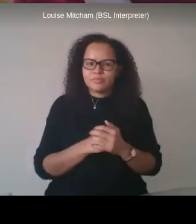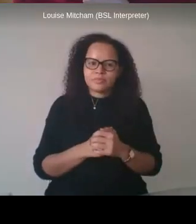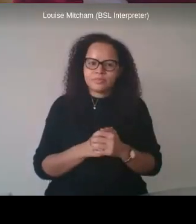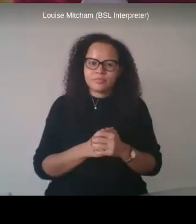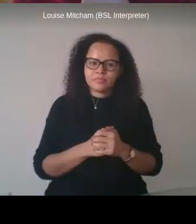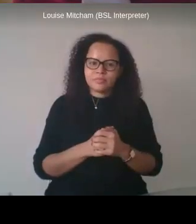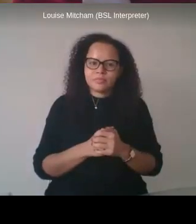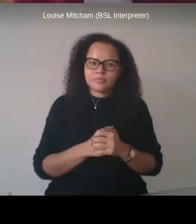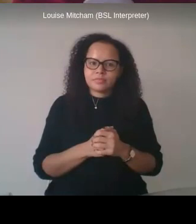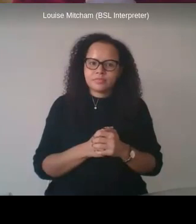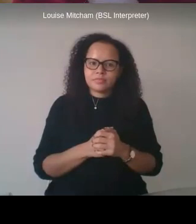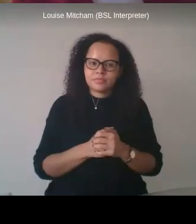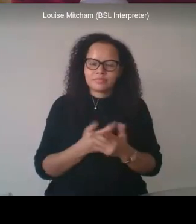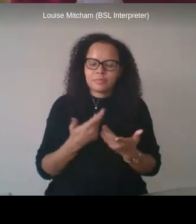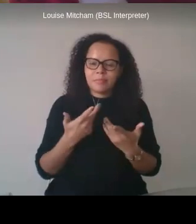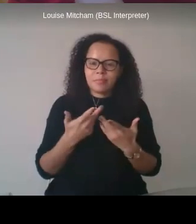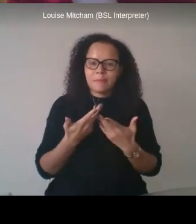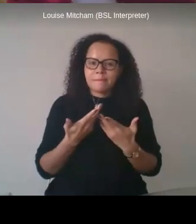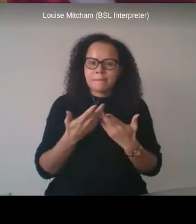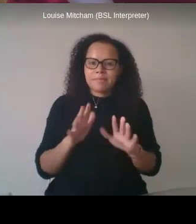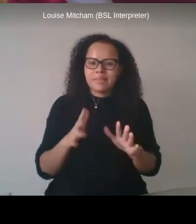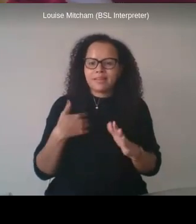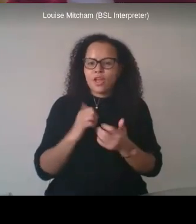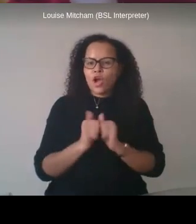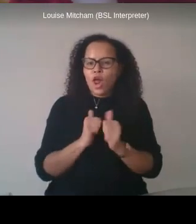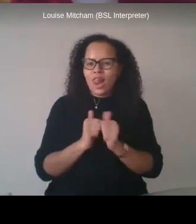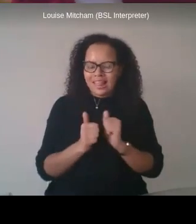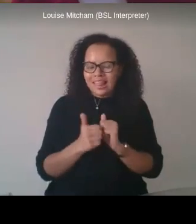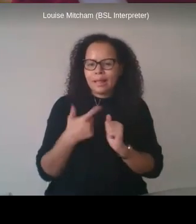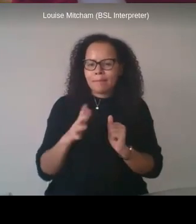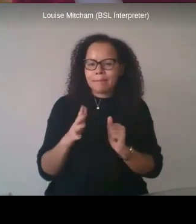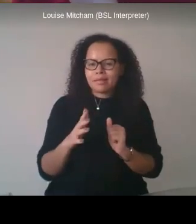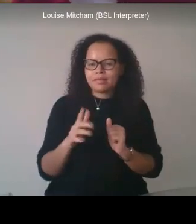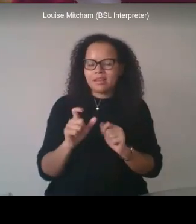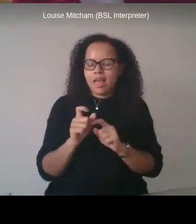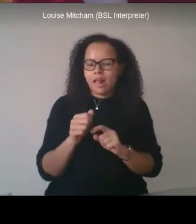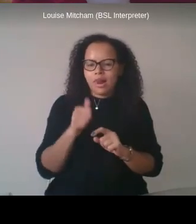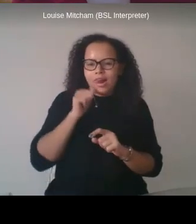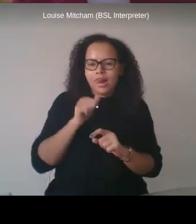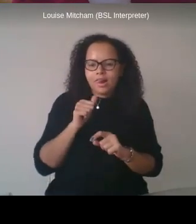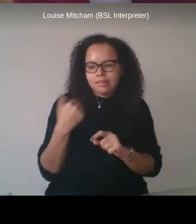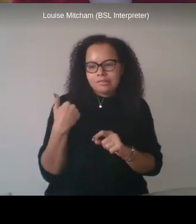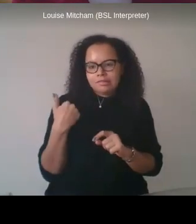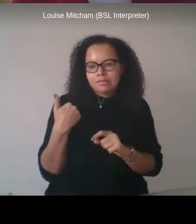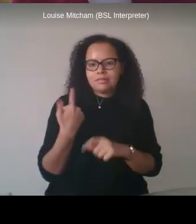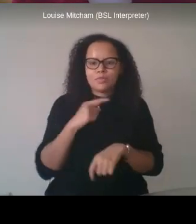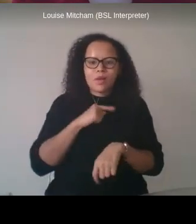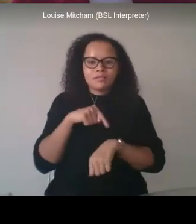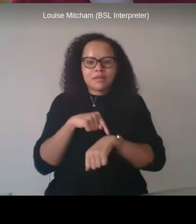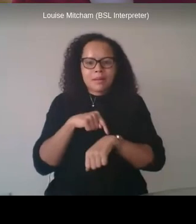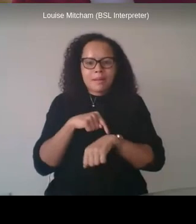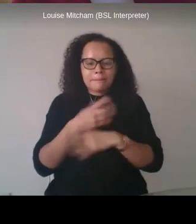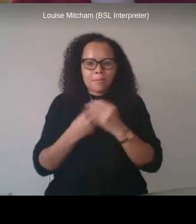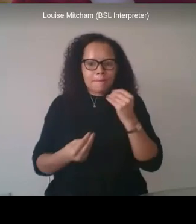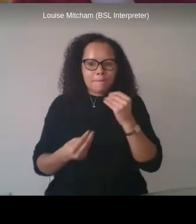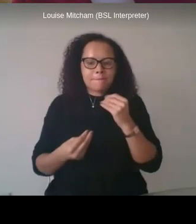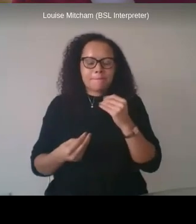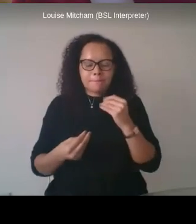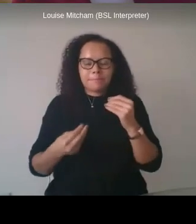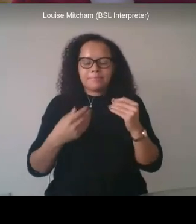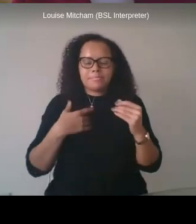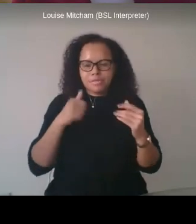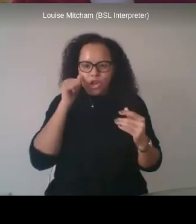a useful nudge from my colleague around timing. So I appreciate that. We rattled